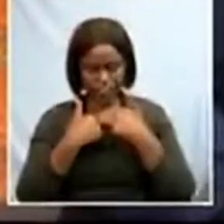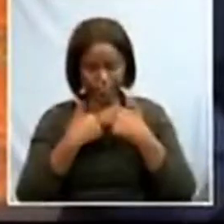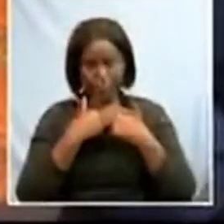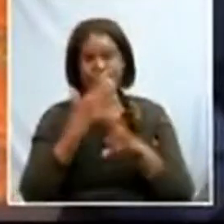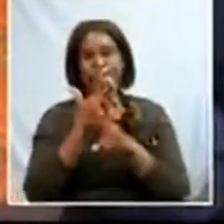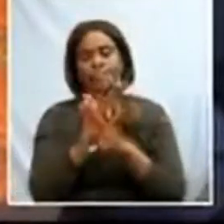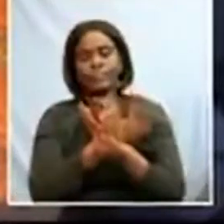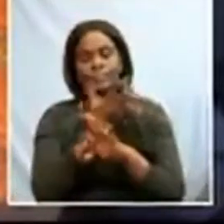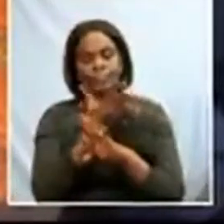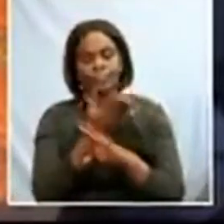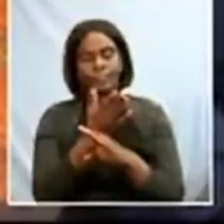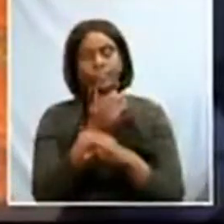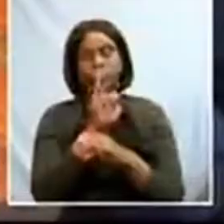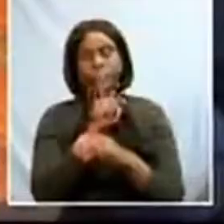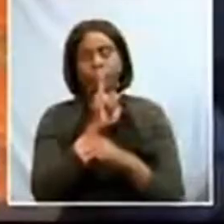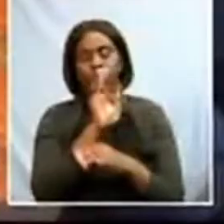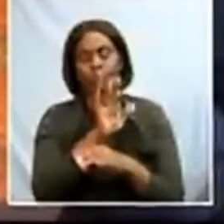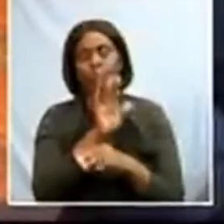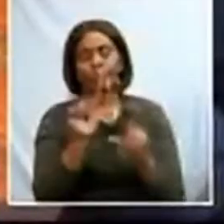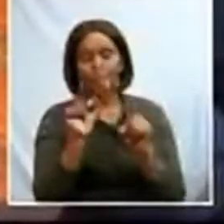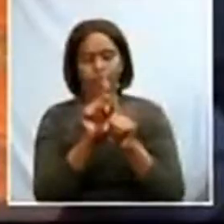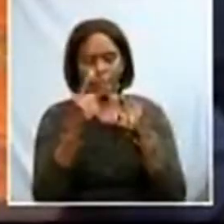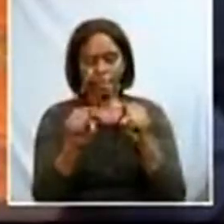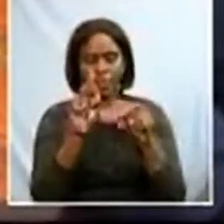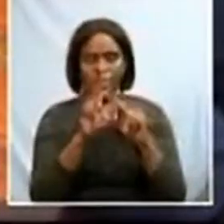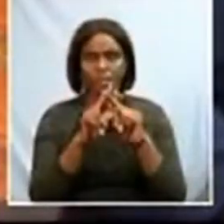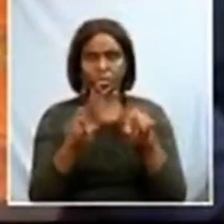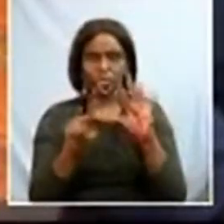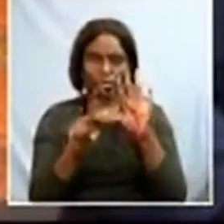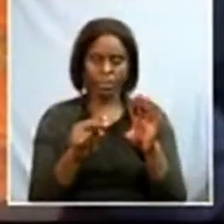before that action was taken, Chair,